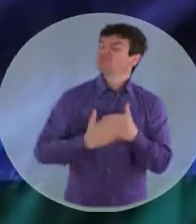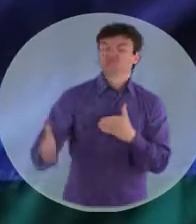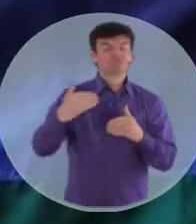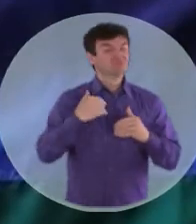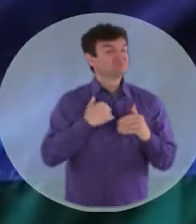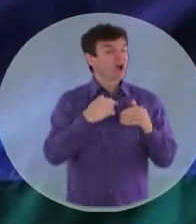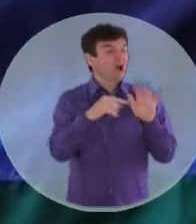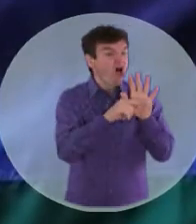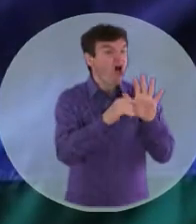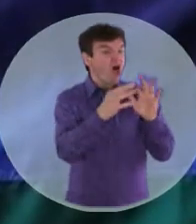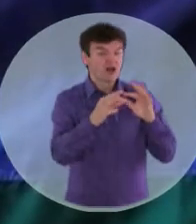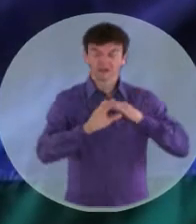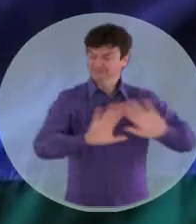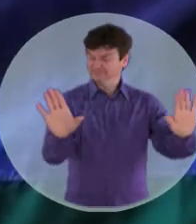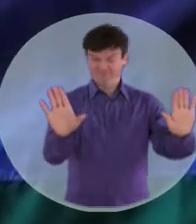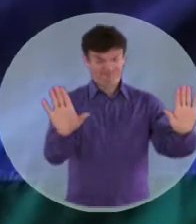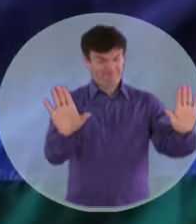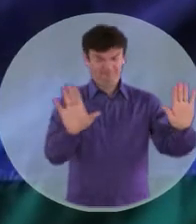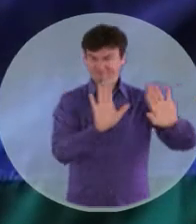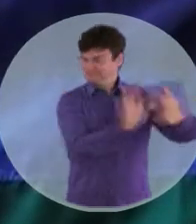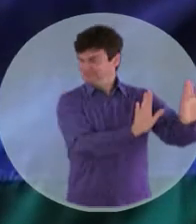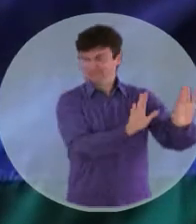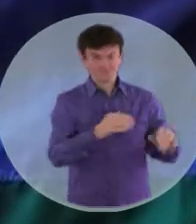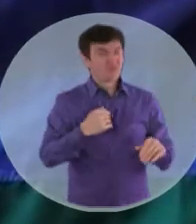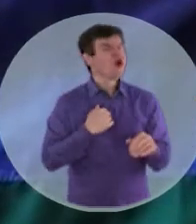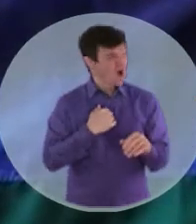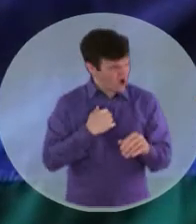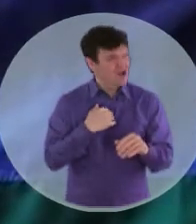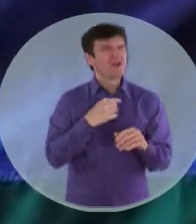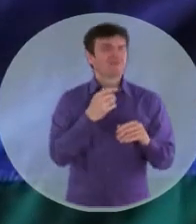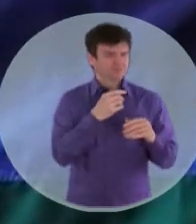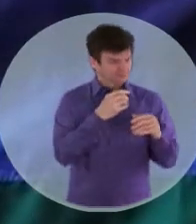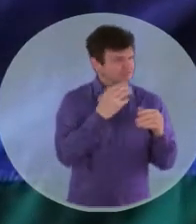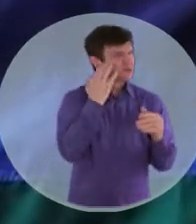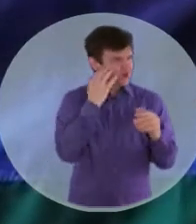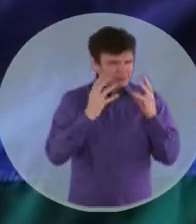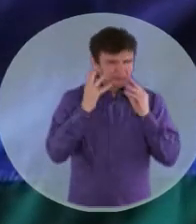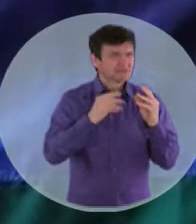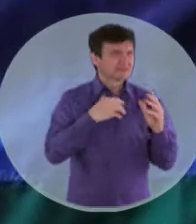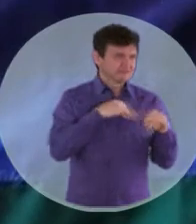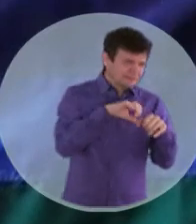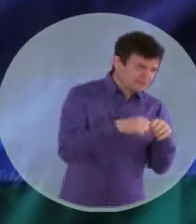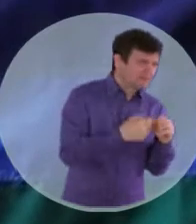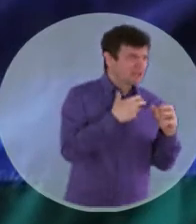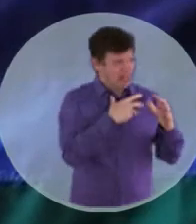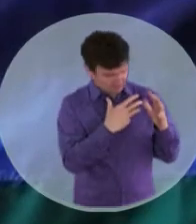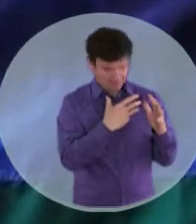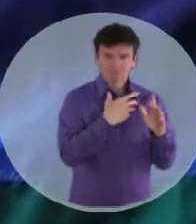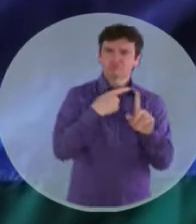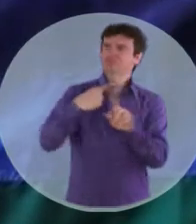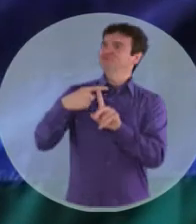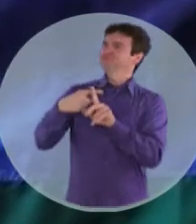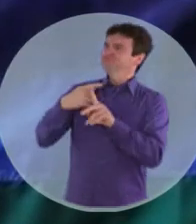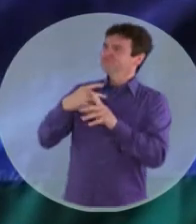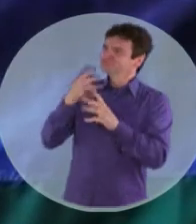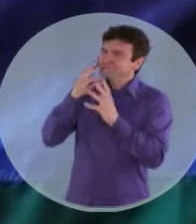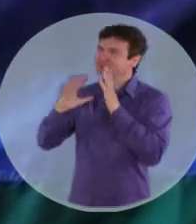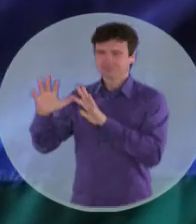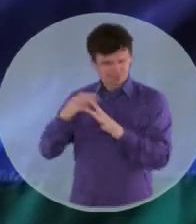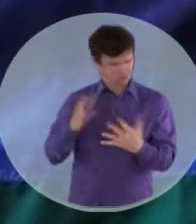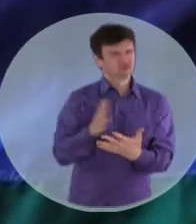I don't take negativity in my life anymore. No matter who you are or who you're afraid to